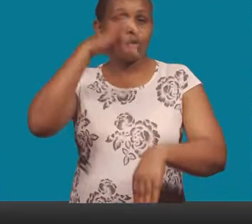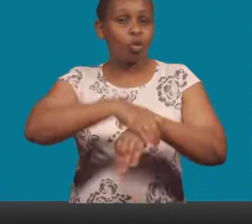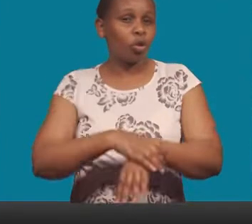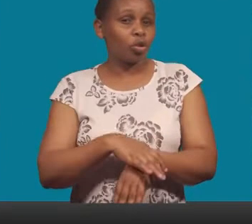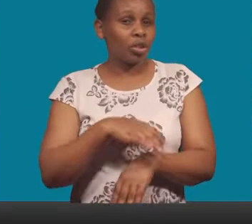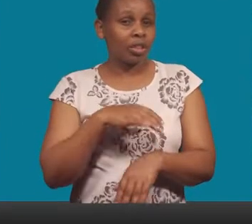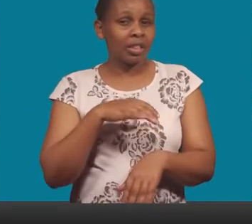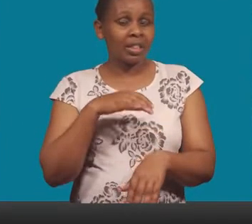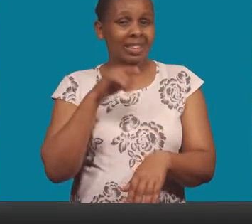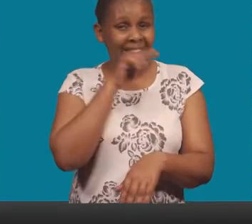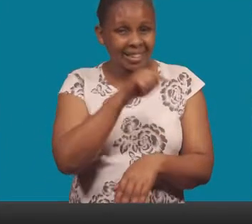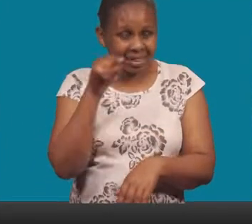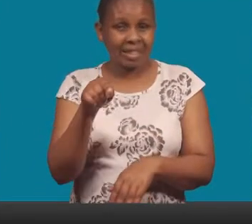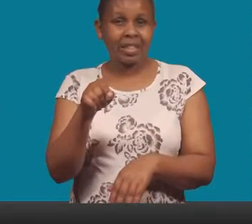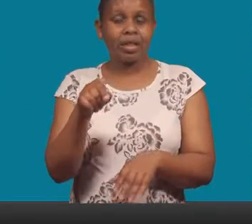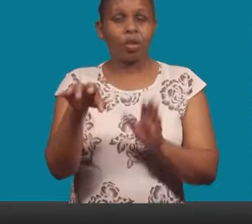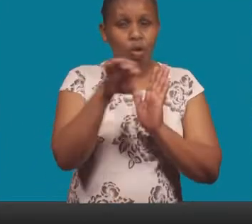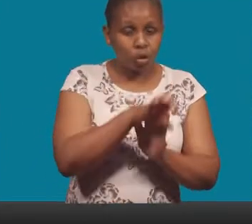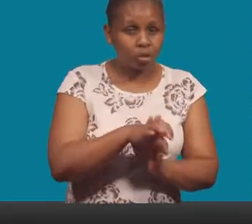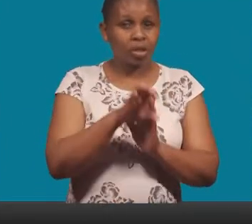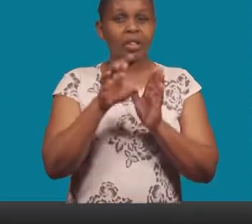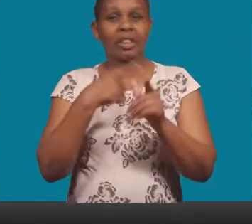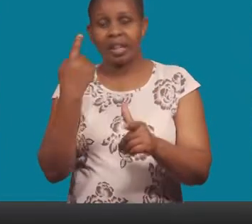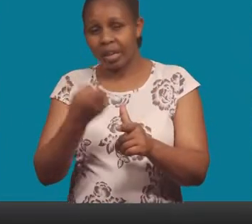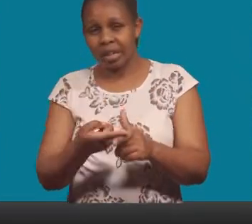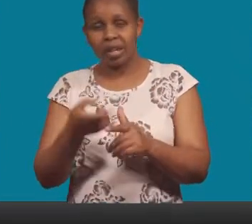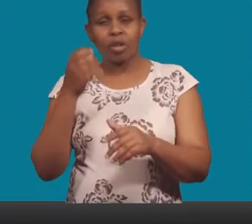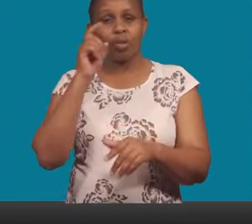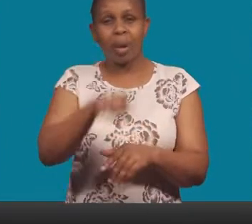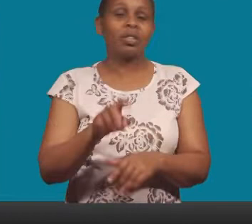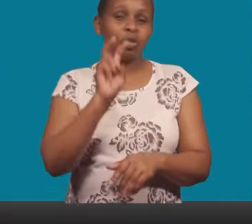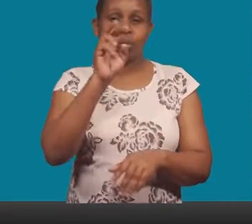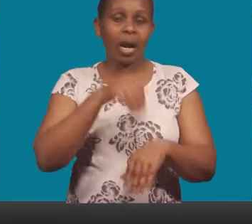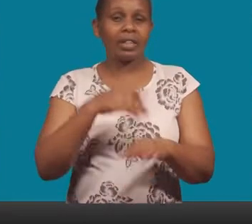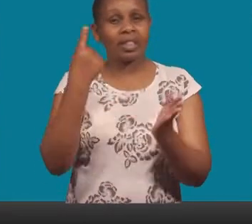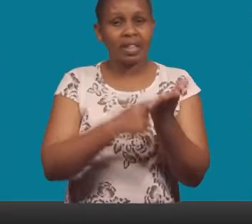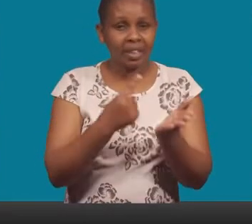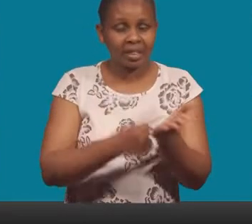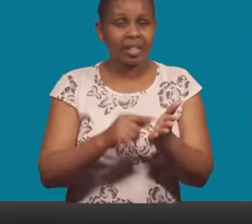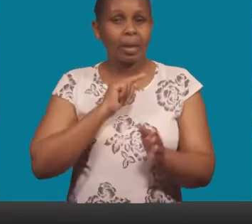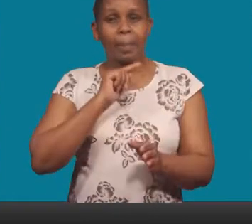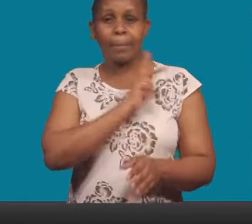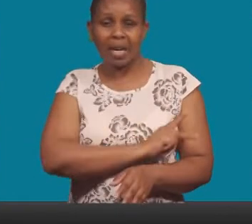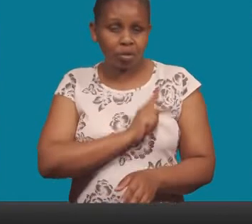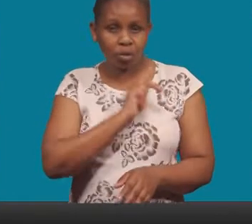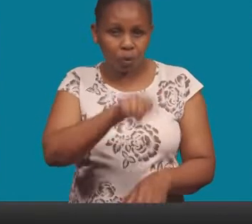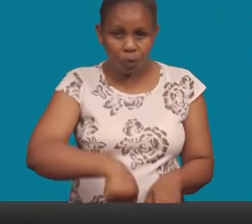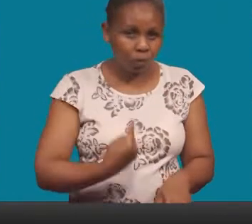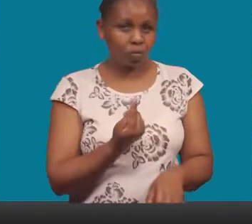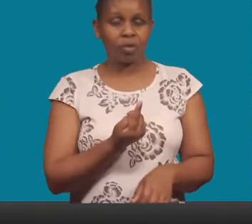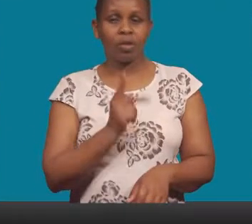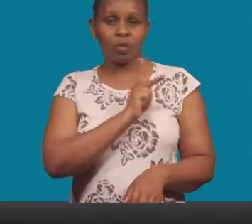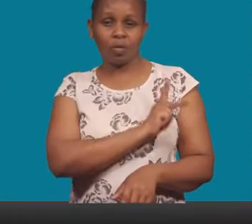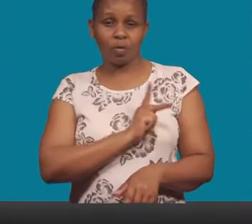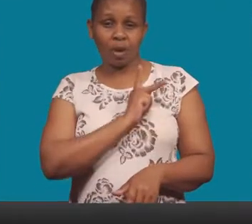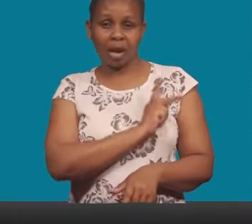of these factors that I've talked about, like your potential, your ability, your grade, your personality, your personal values, and so on and so forth. So you